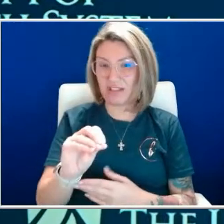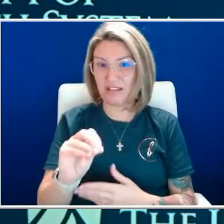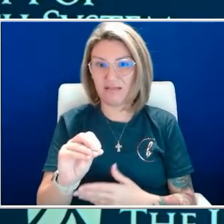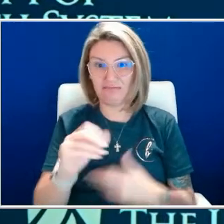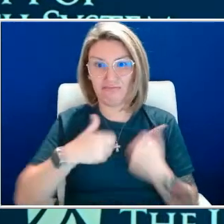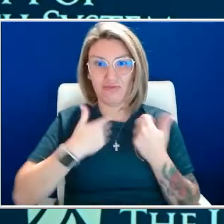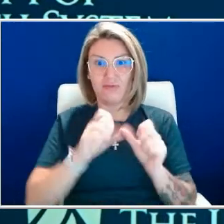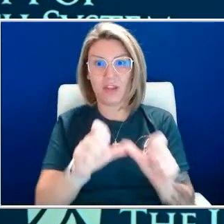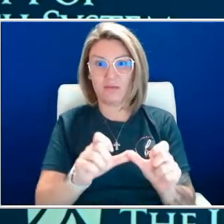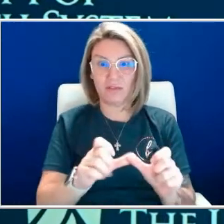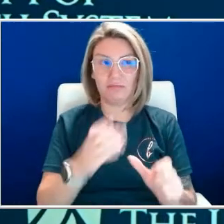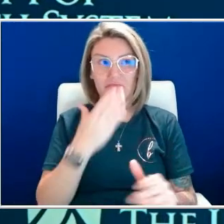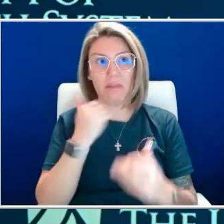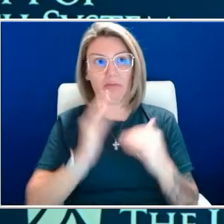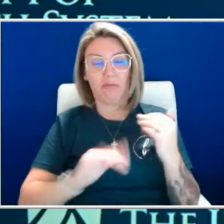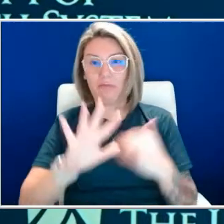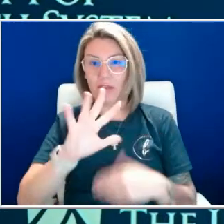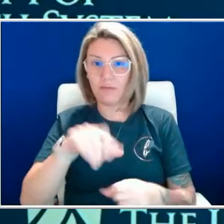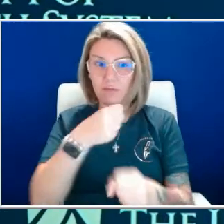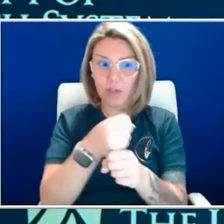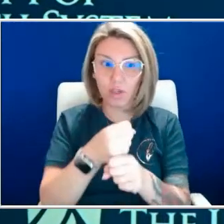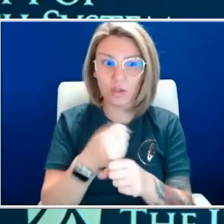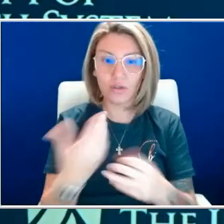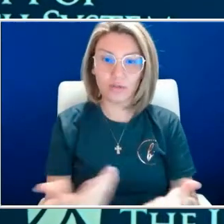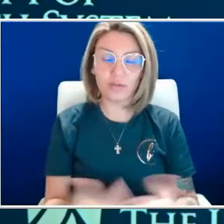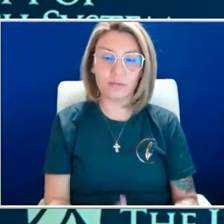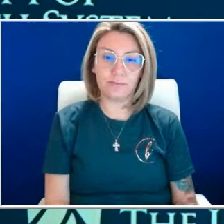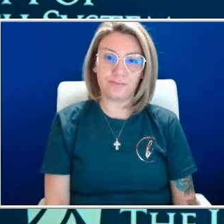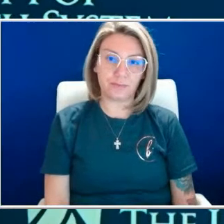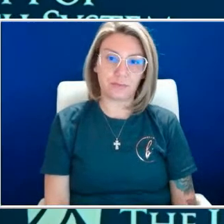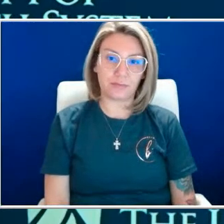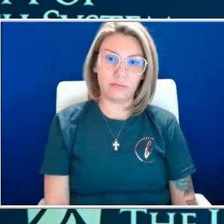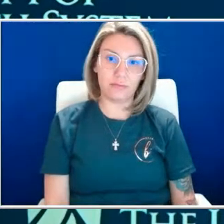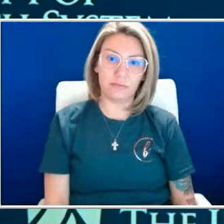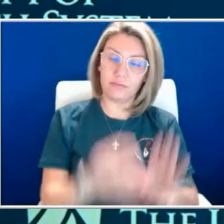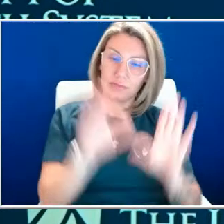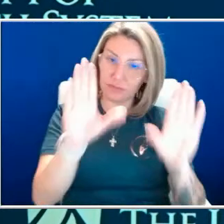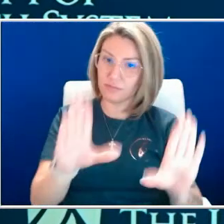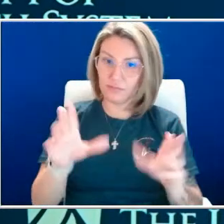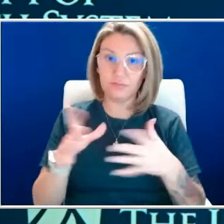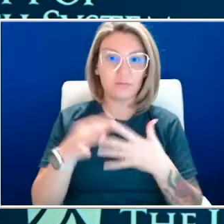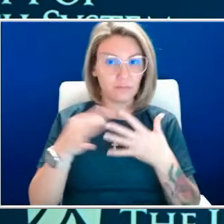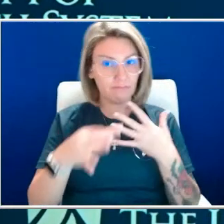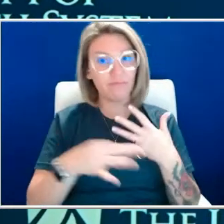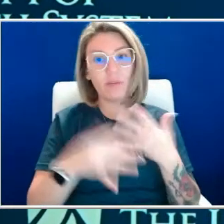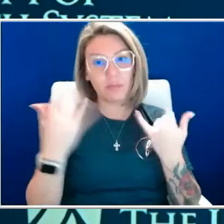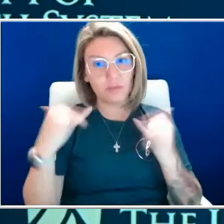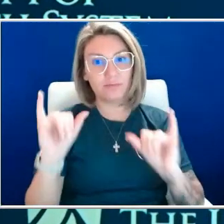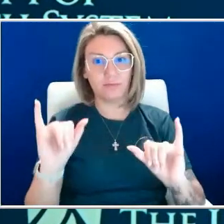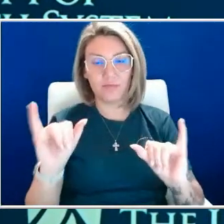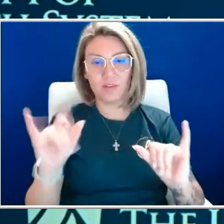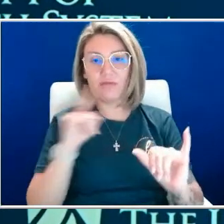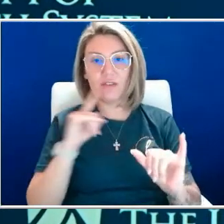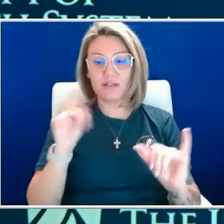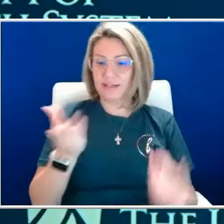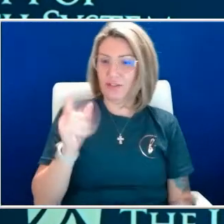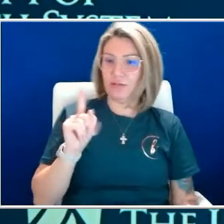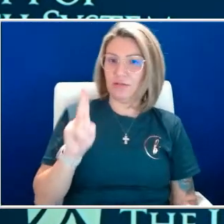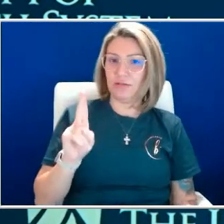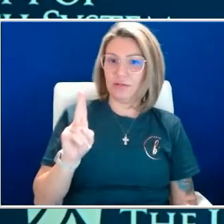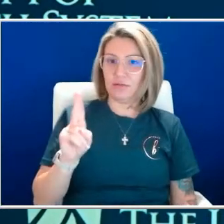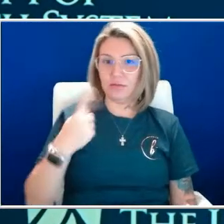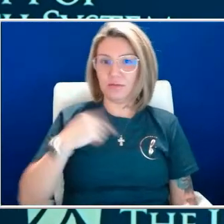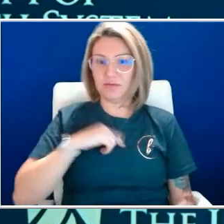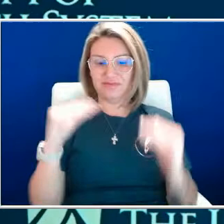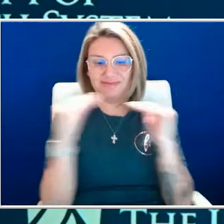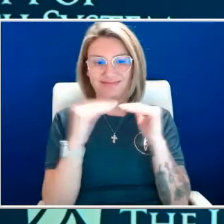and so. It's still a great option, and I think again one of the greatest things about being at KU is that we're equal in